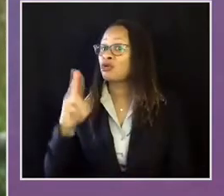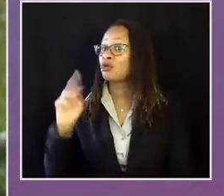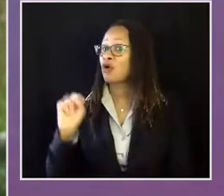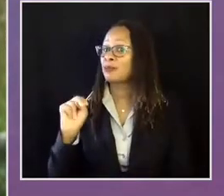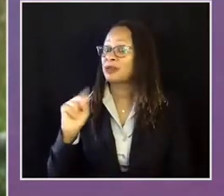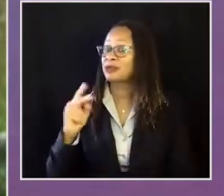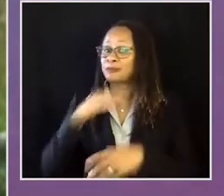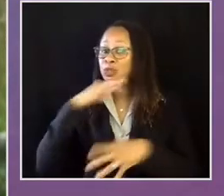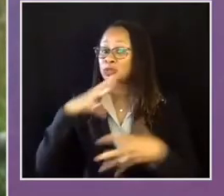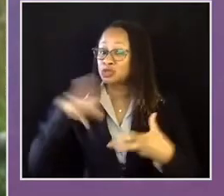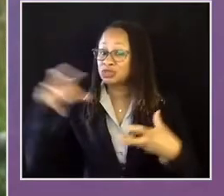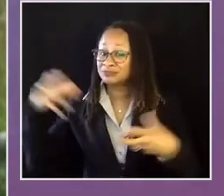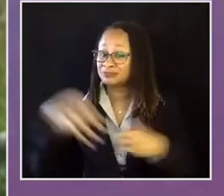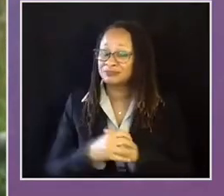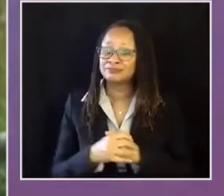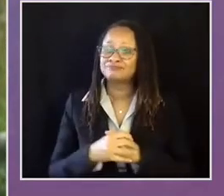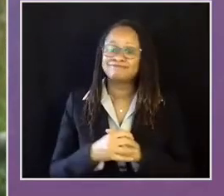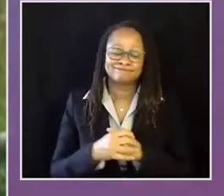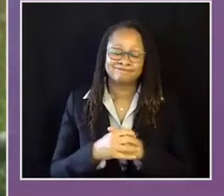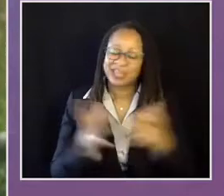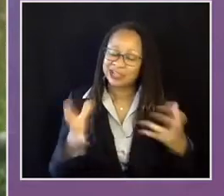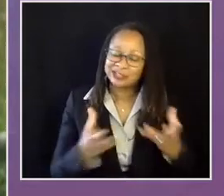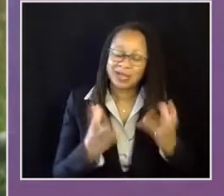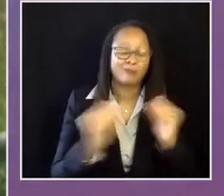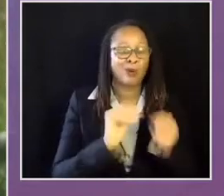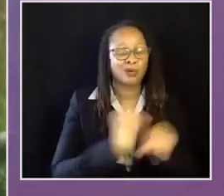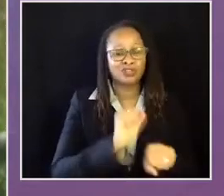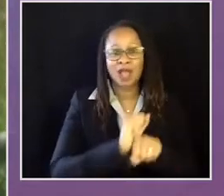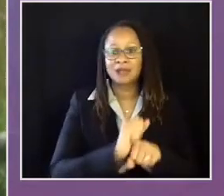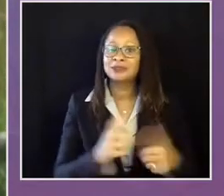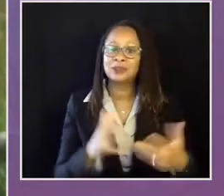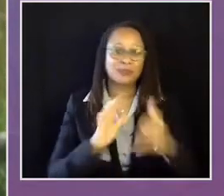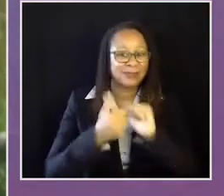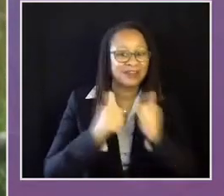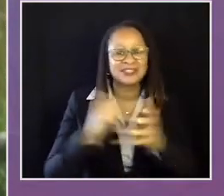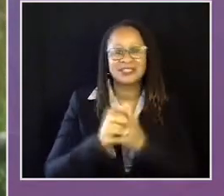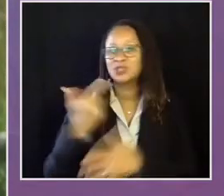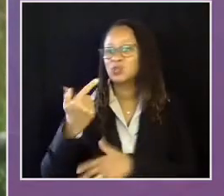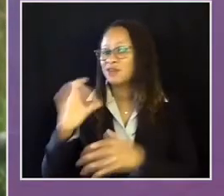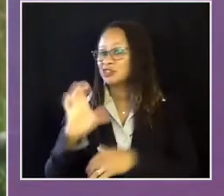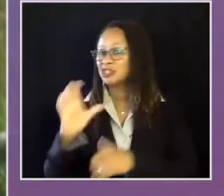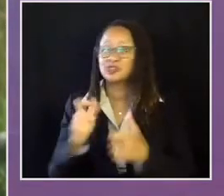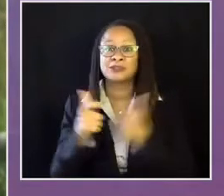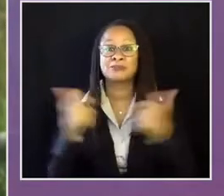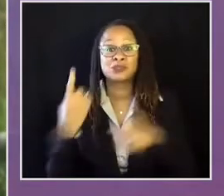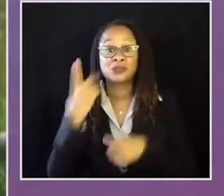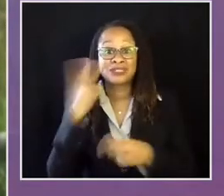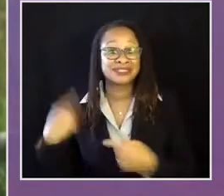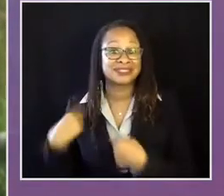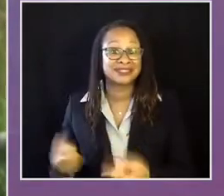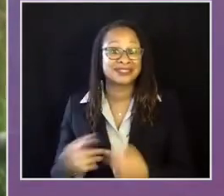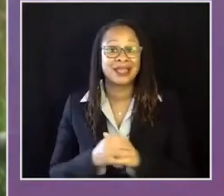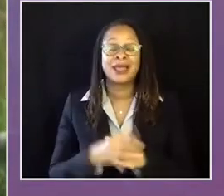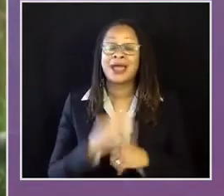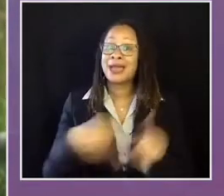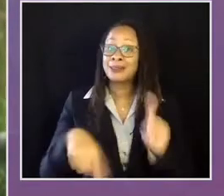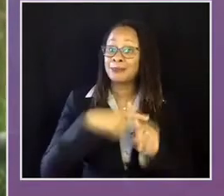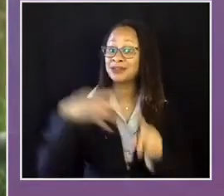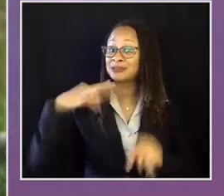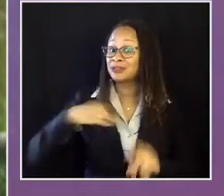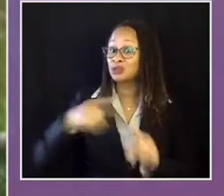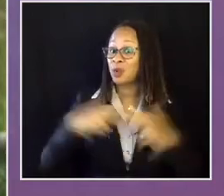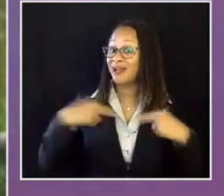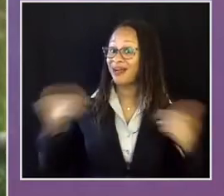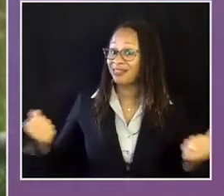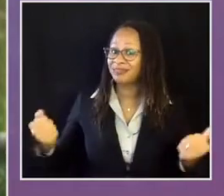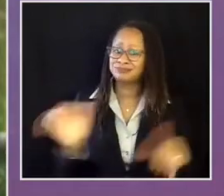job creation and economic competitiveness in the 21st century. Not to mention the positive benefits to our health and our